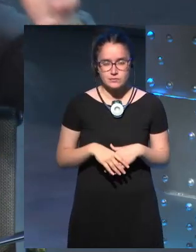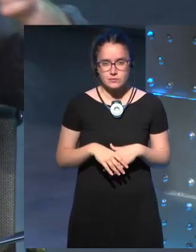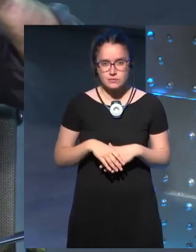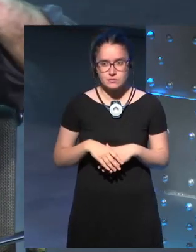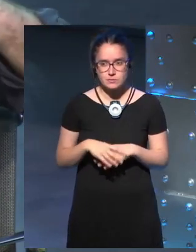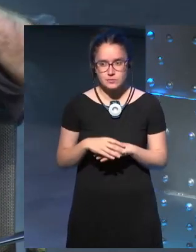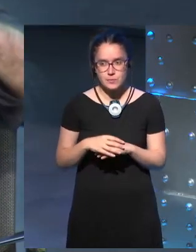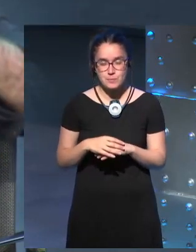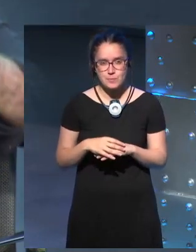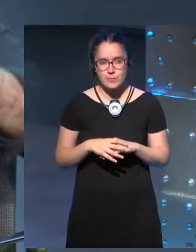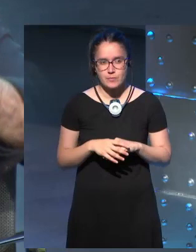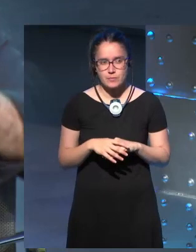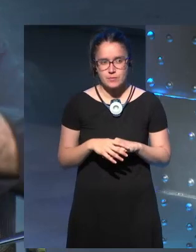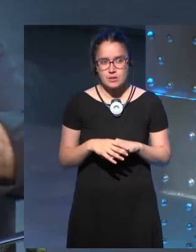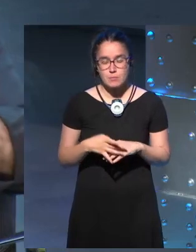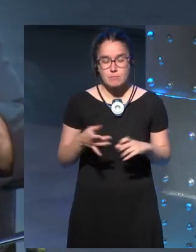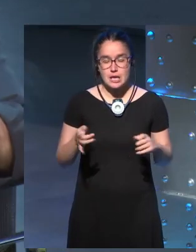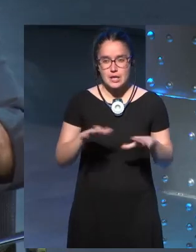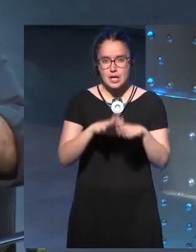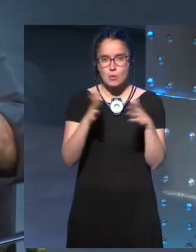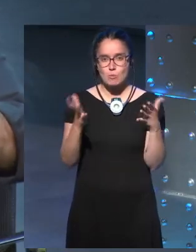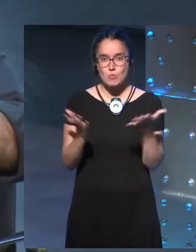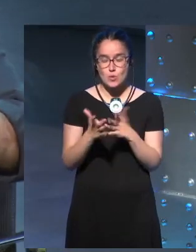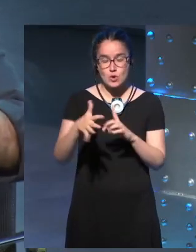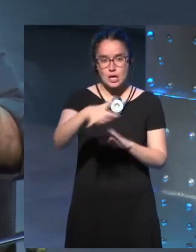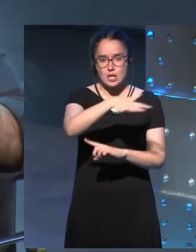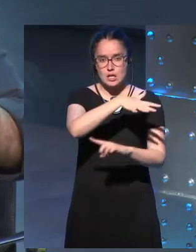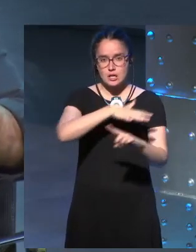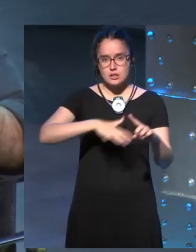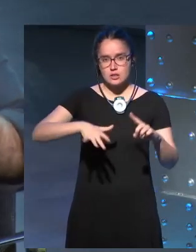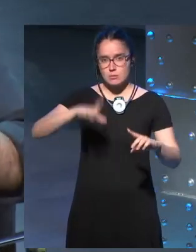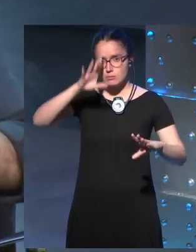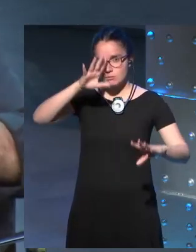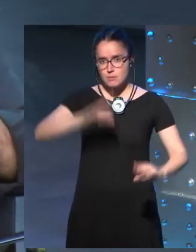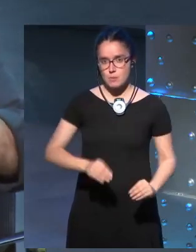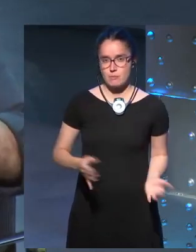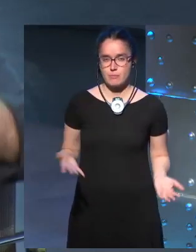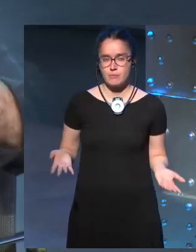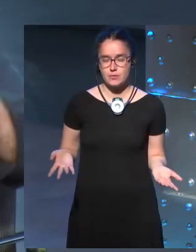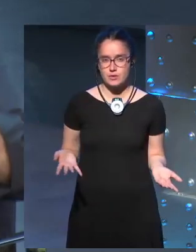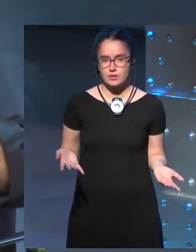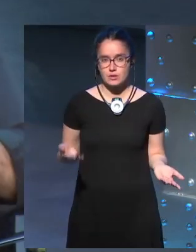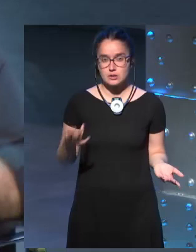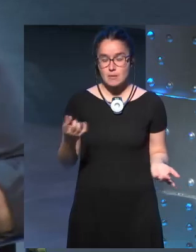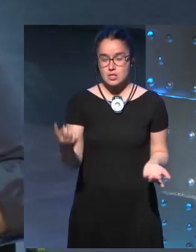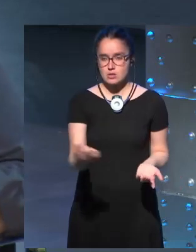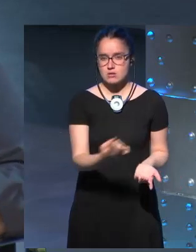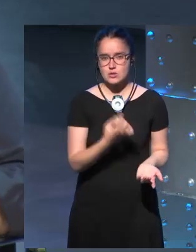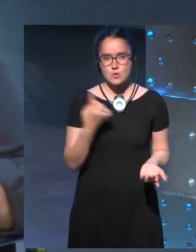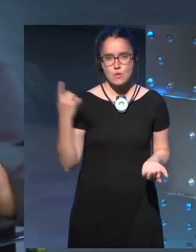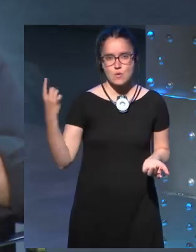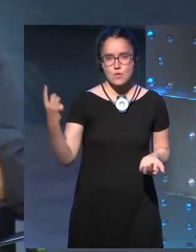the world kind of collapses around him, and he's the loneliest, this lonely character. There's a melancholy